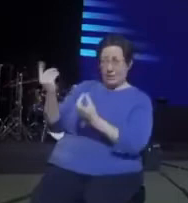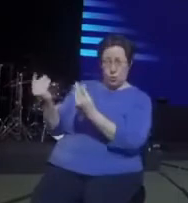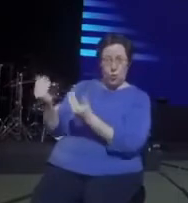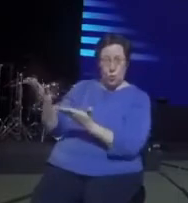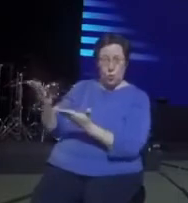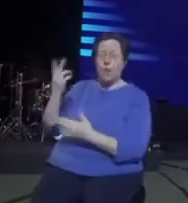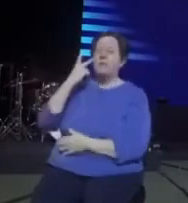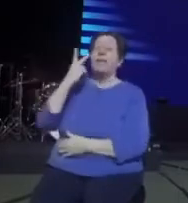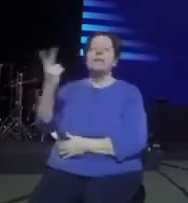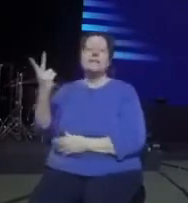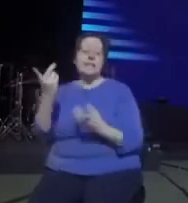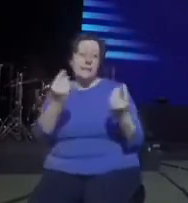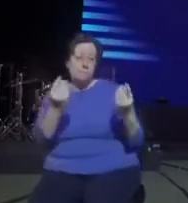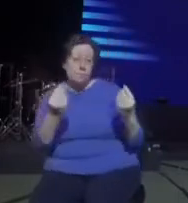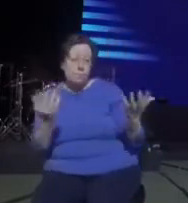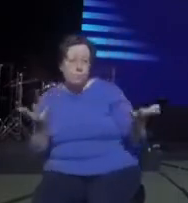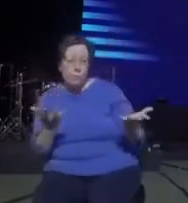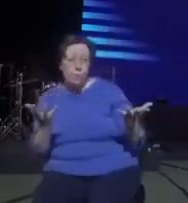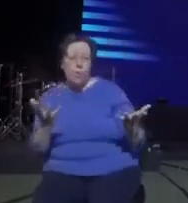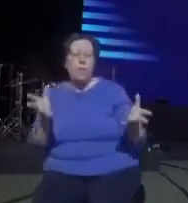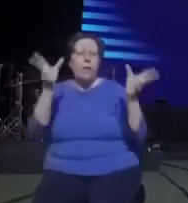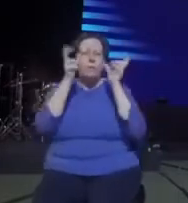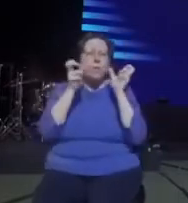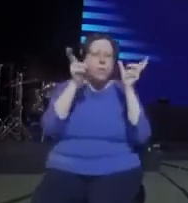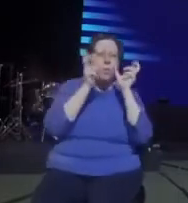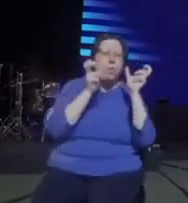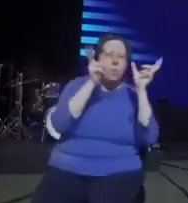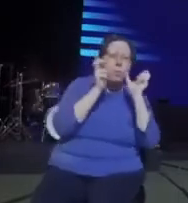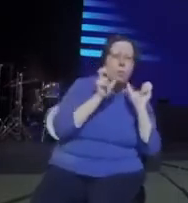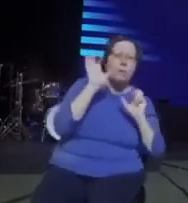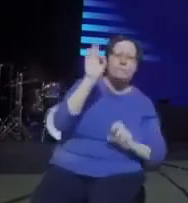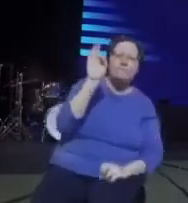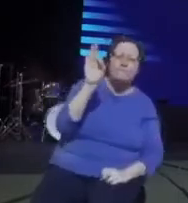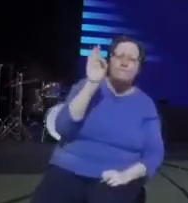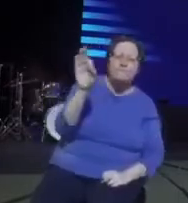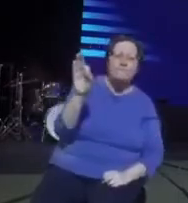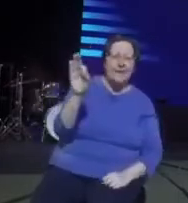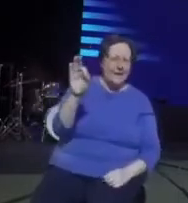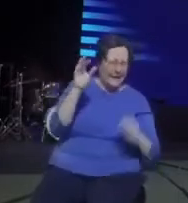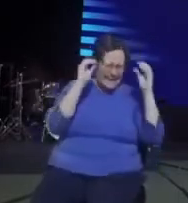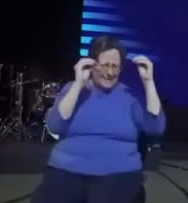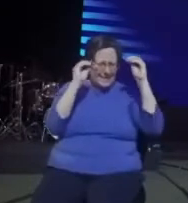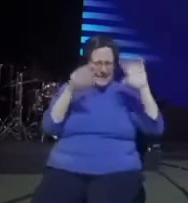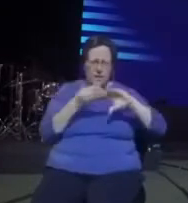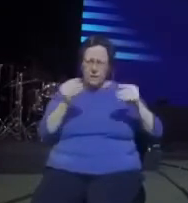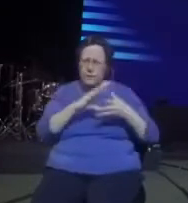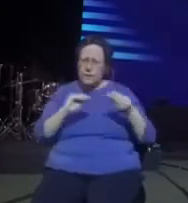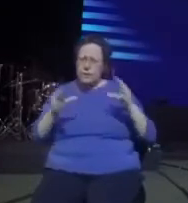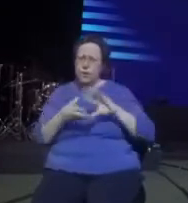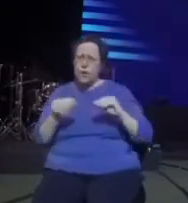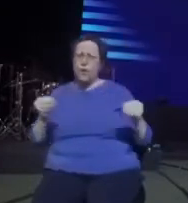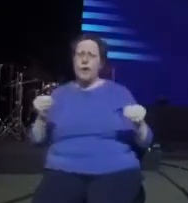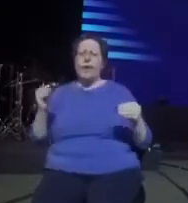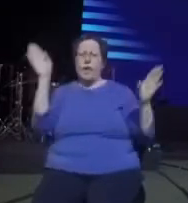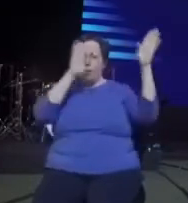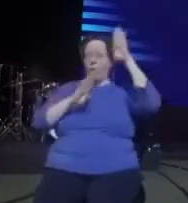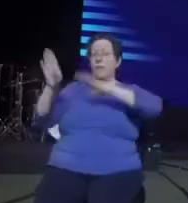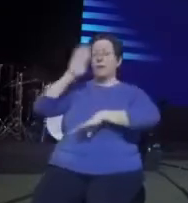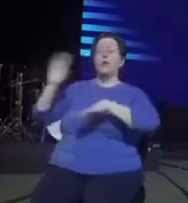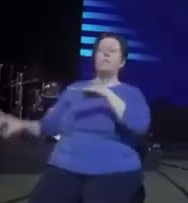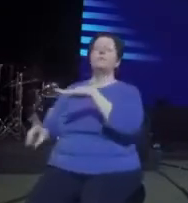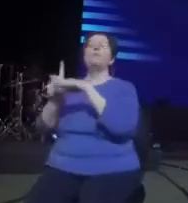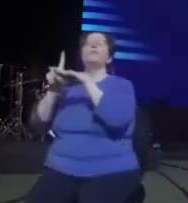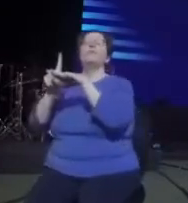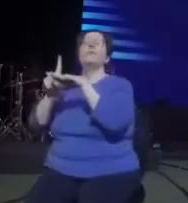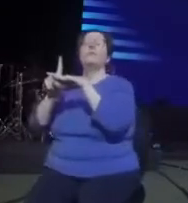he had done. They heard him personally minister. They're on the inner circle with Jesus. And when a storm of life came